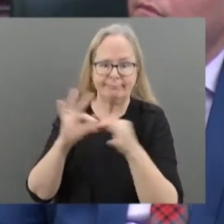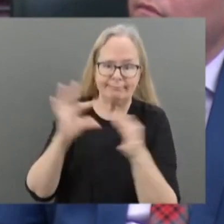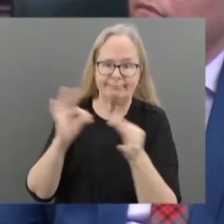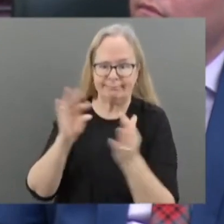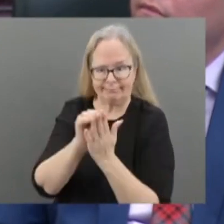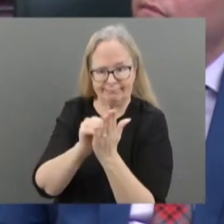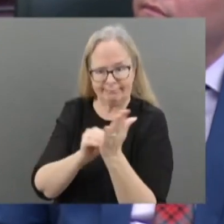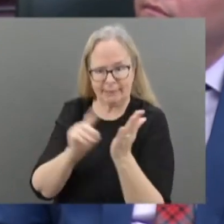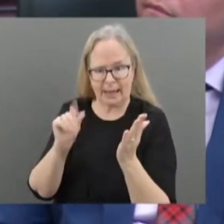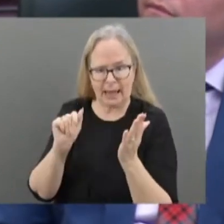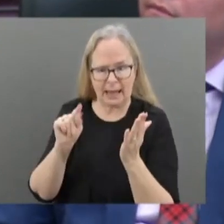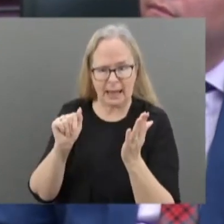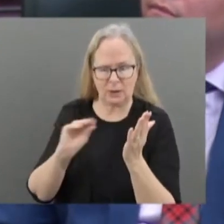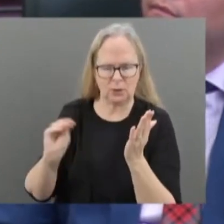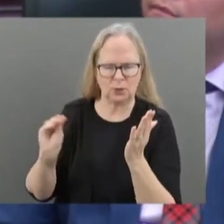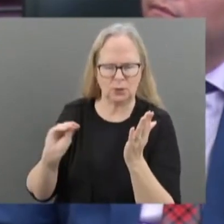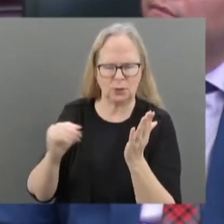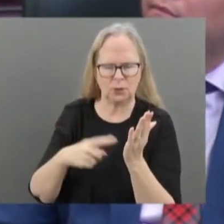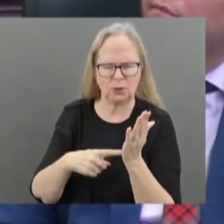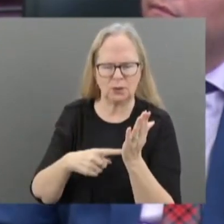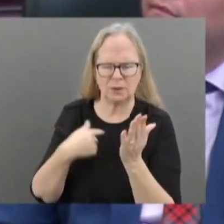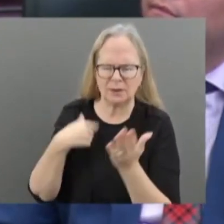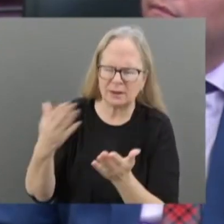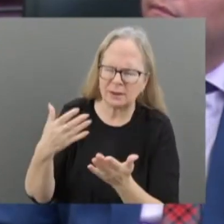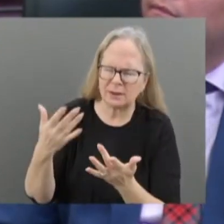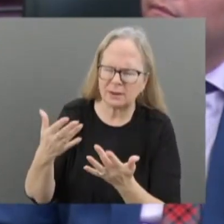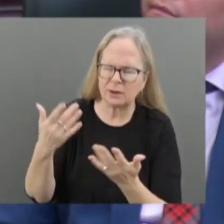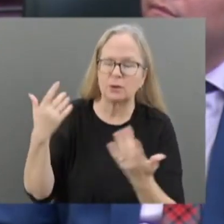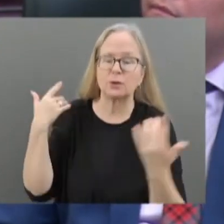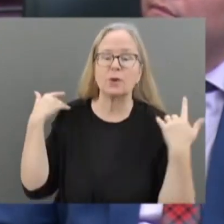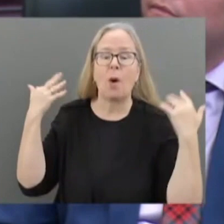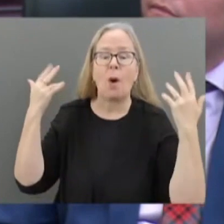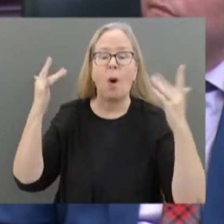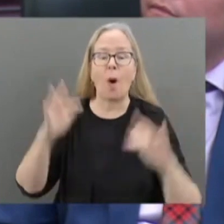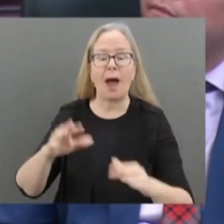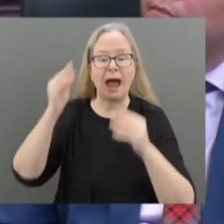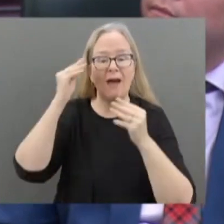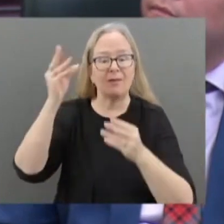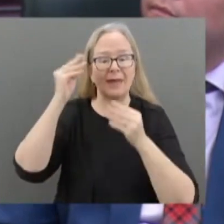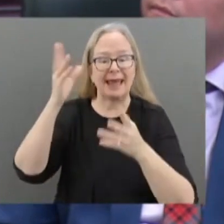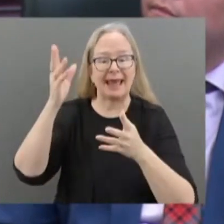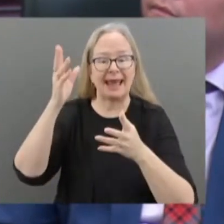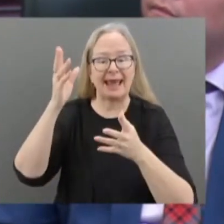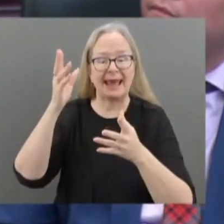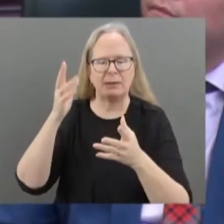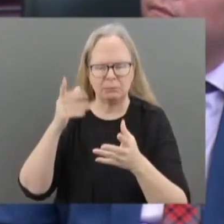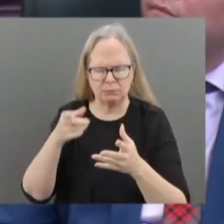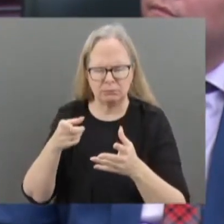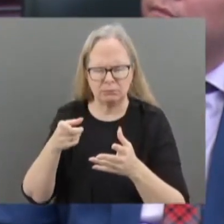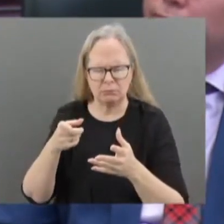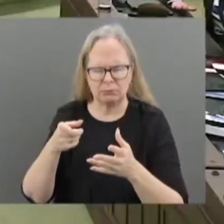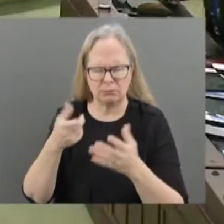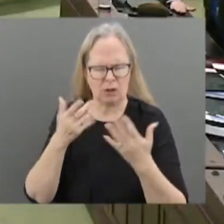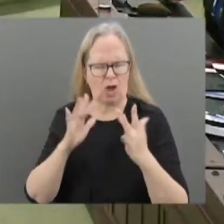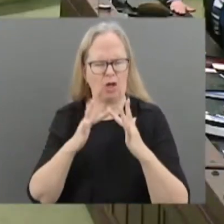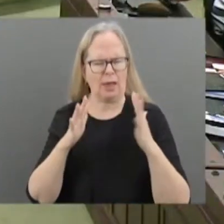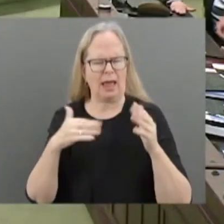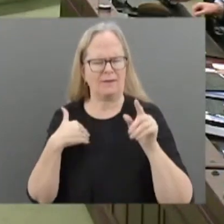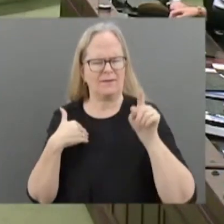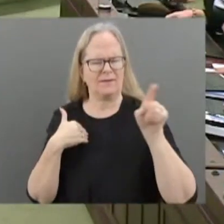and can be found online, why has the minister not required that all of the water sharing agreements be activated now?